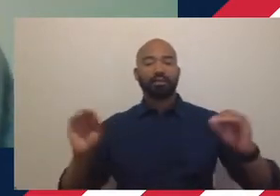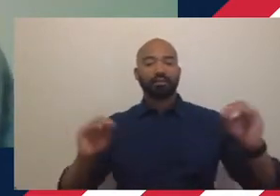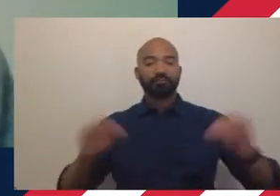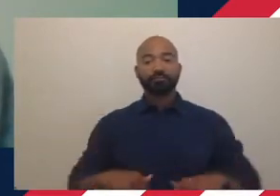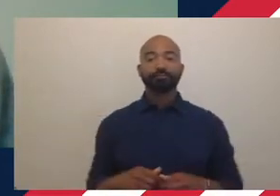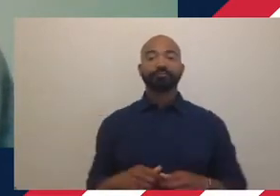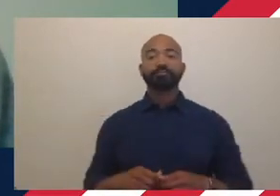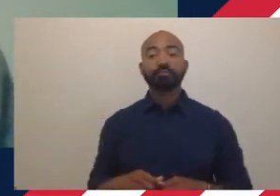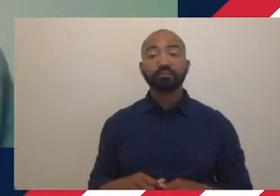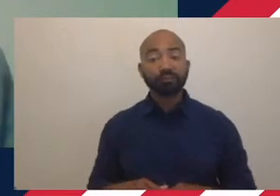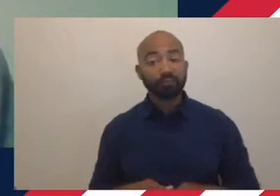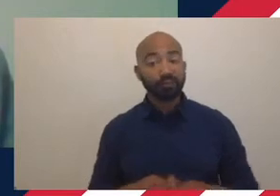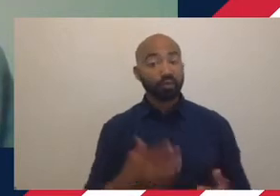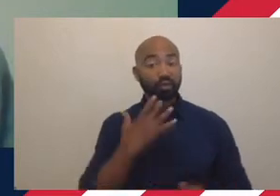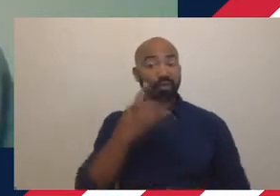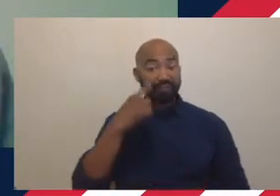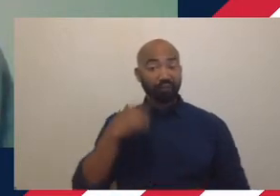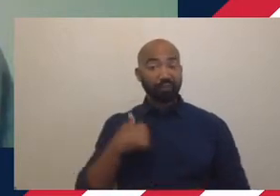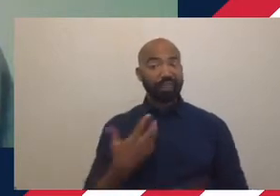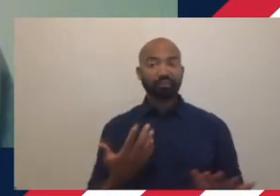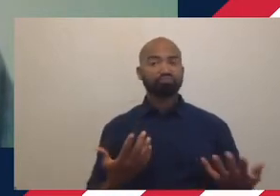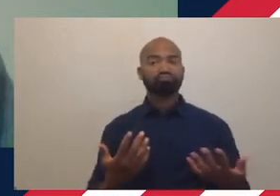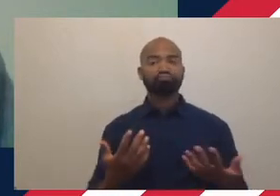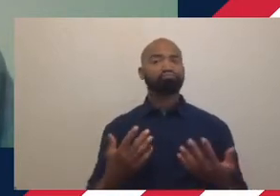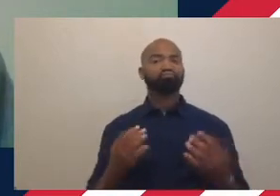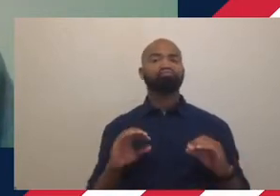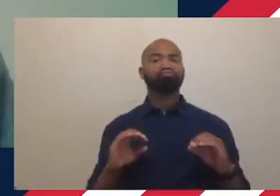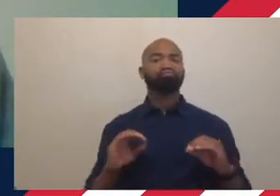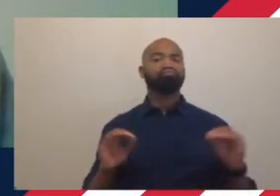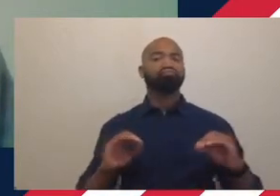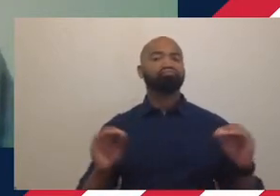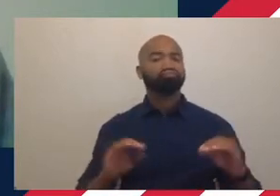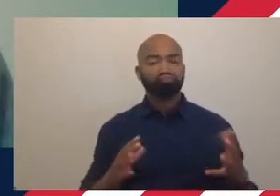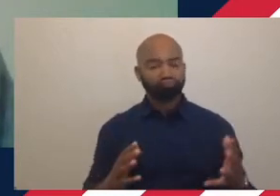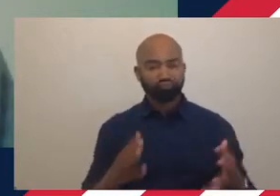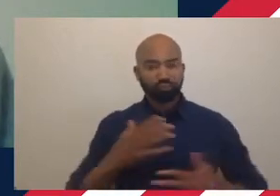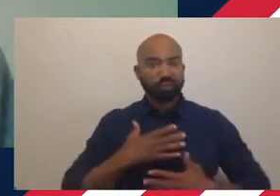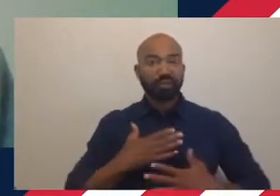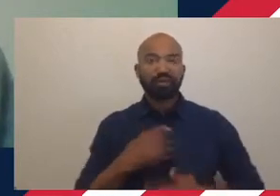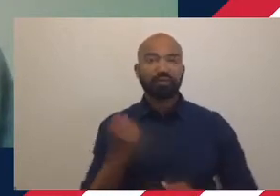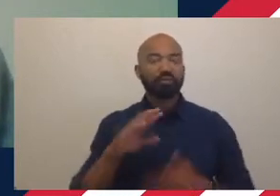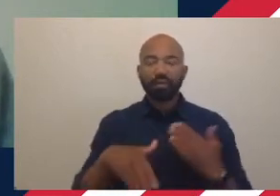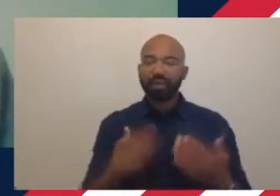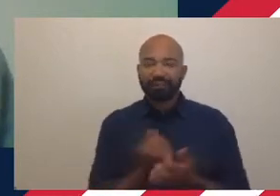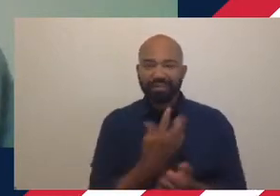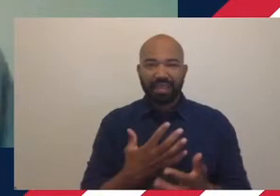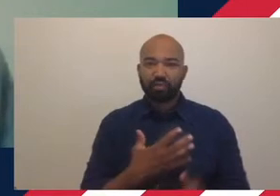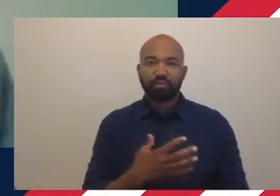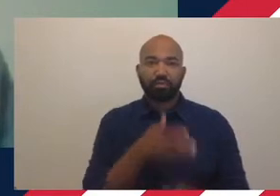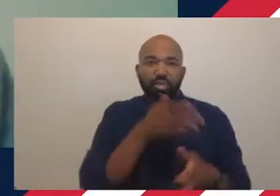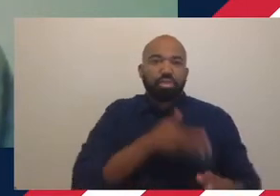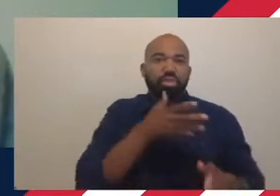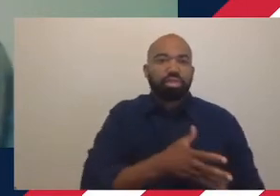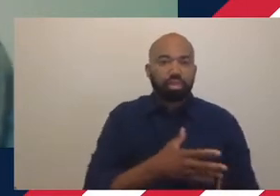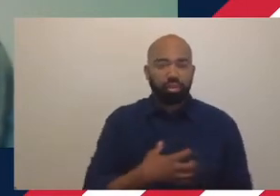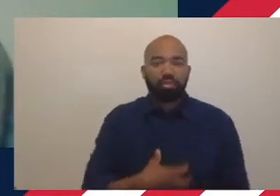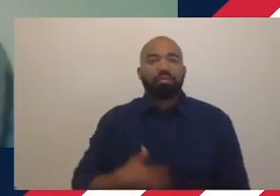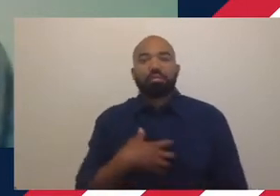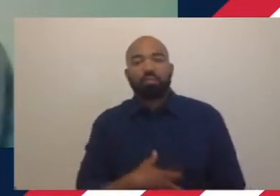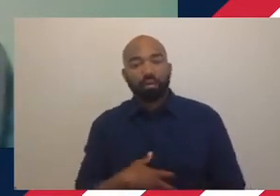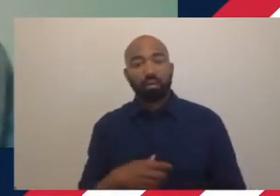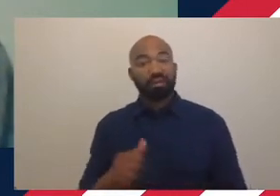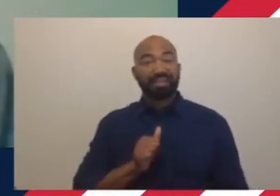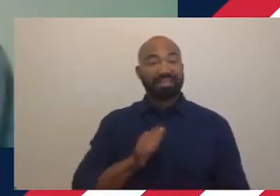Luckily, like I said, it wasn't anything respiratory. It was mainly all nausea, vomiting for me. I couldn't eat, lost a lot of weight,